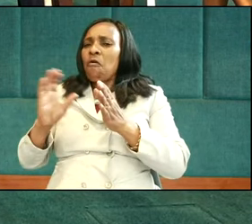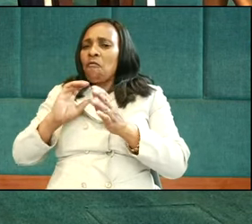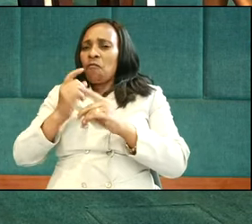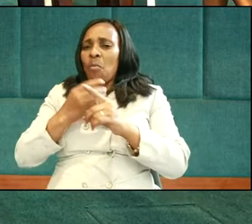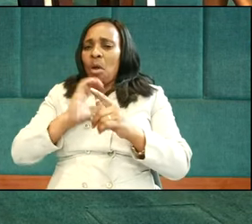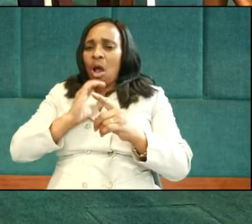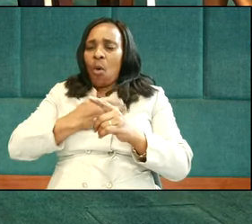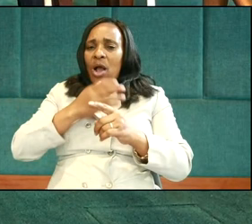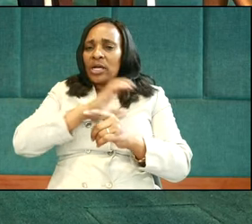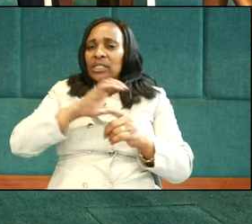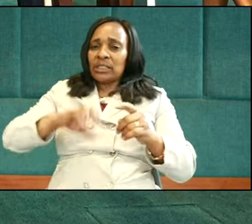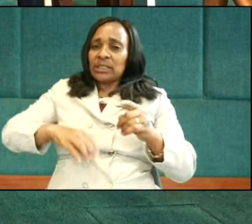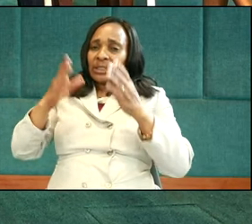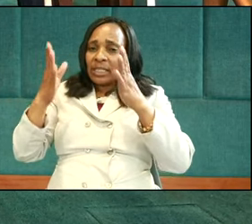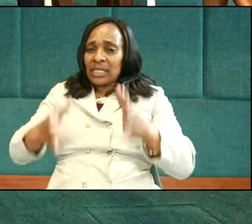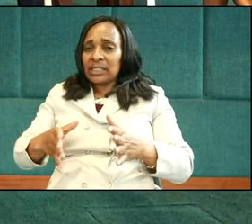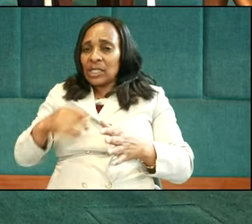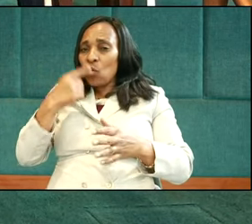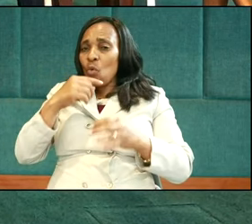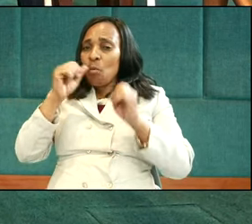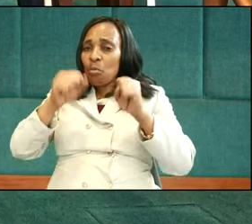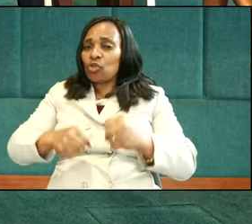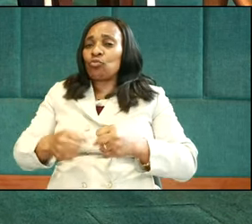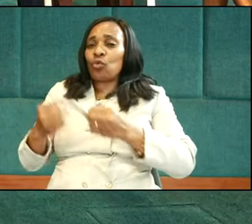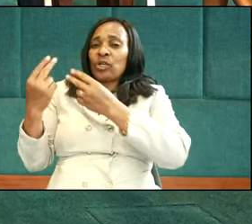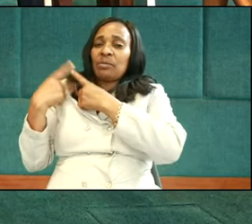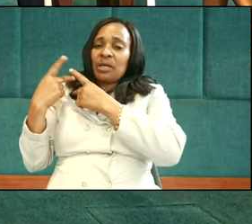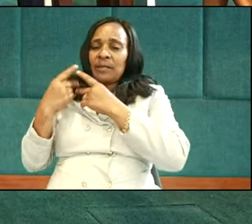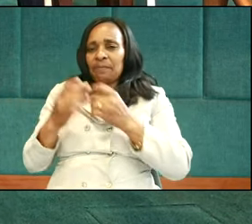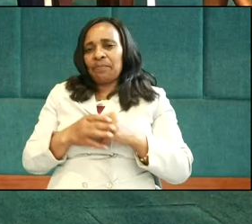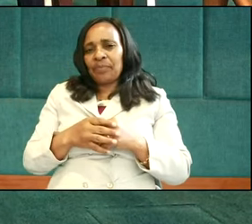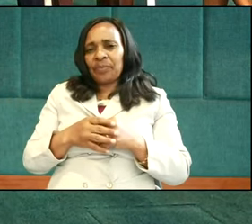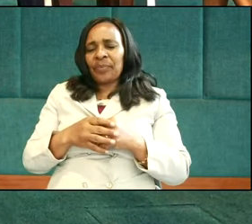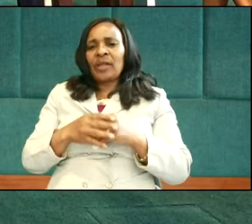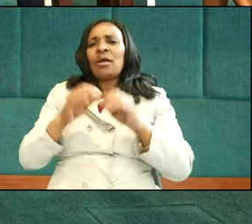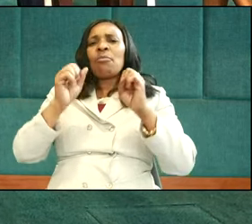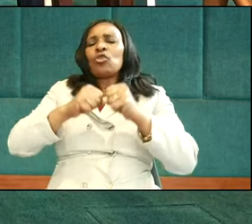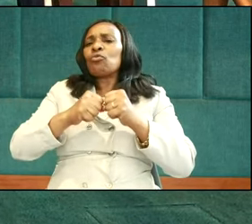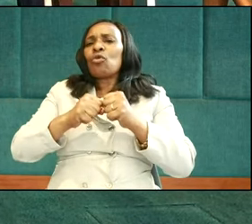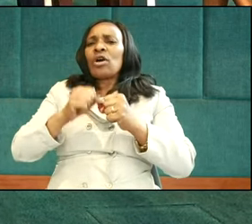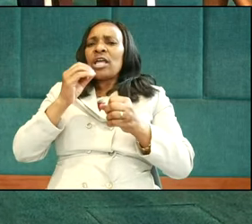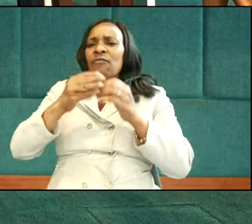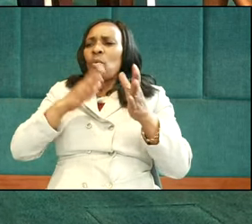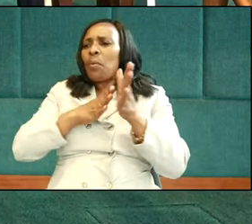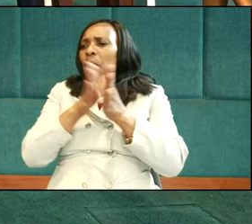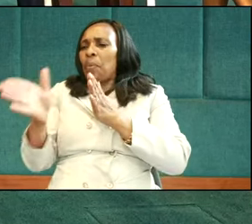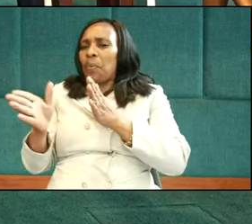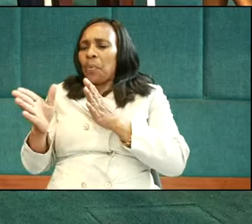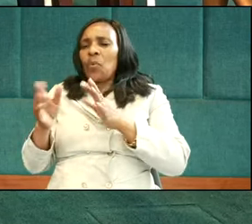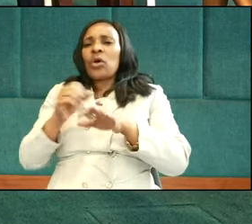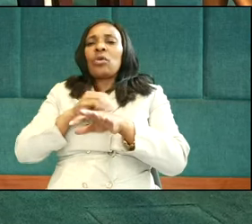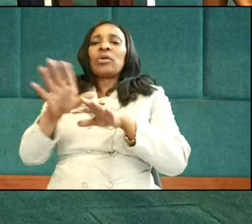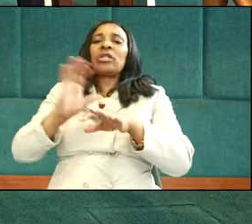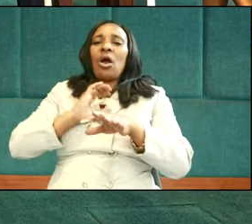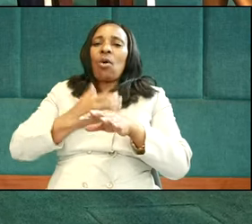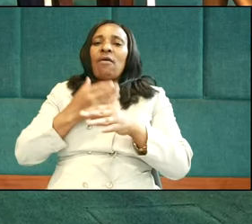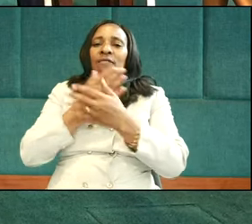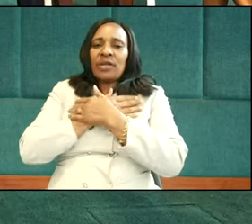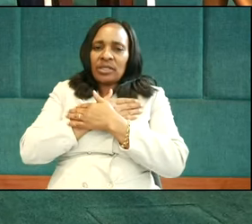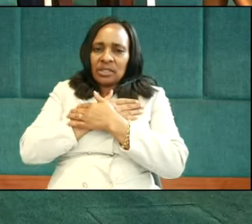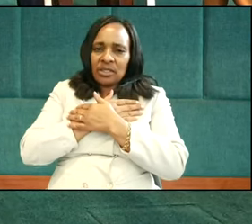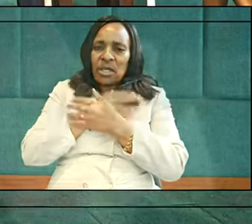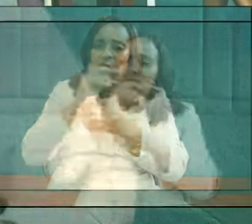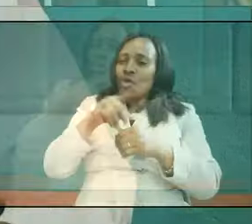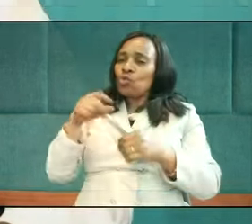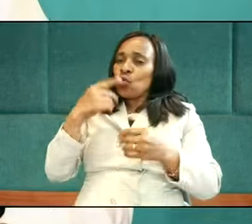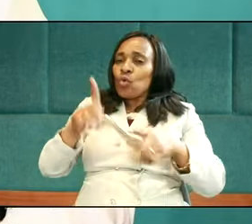Christianity? Okay, if we drift away from our Christianity, we will negatively influence our friends, those who we live